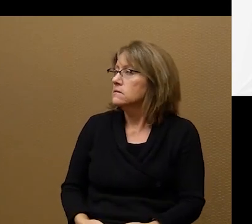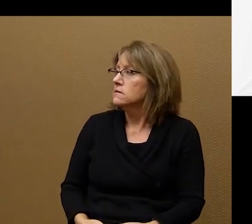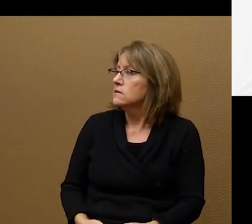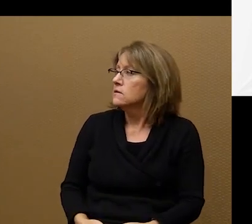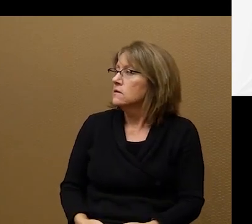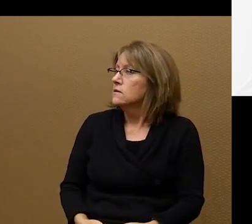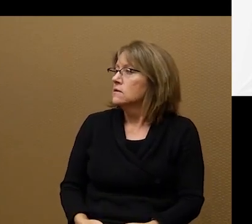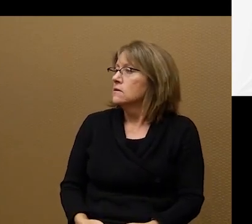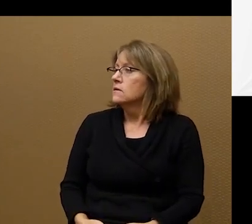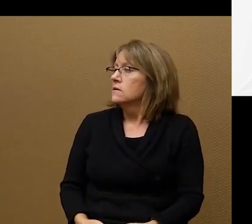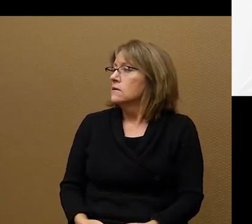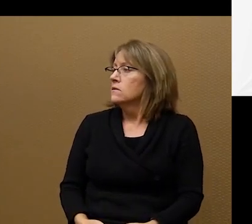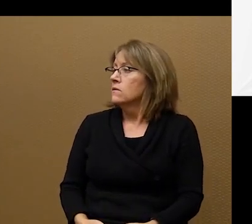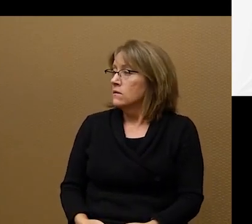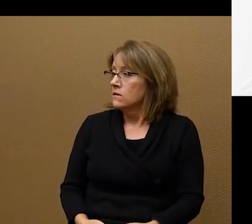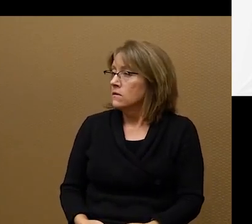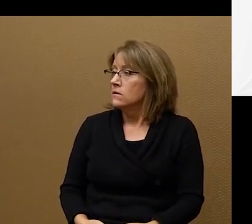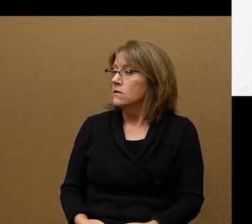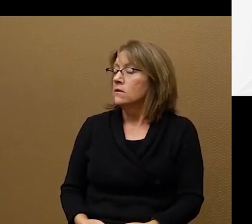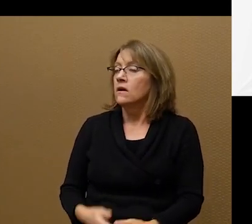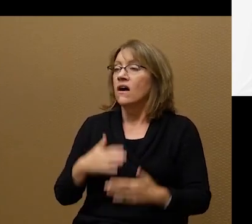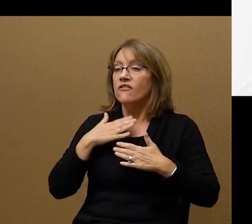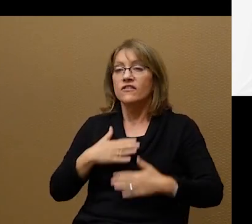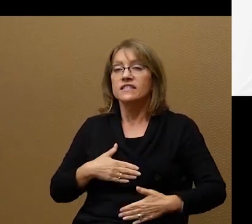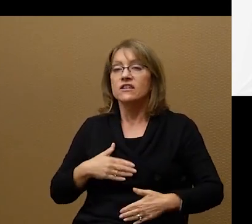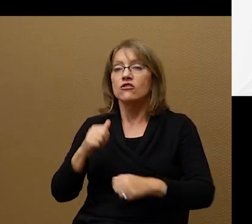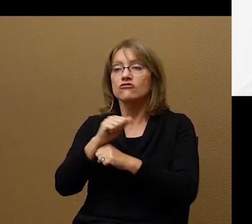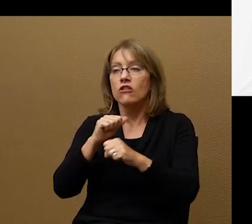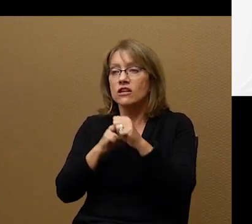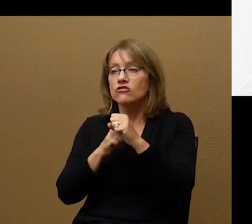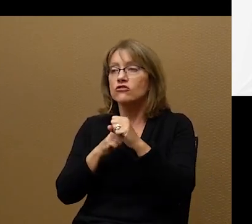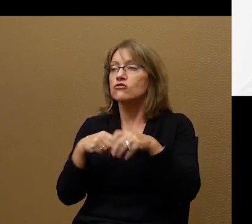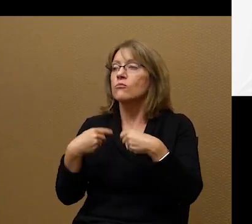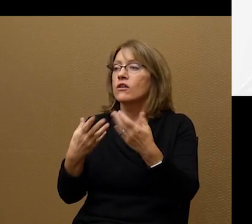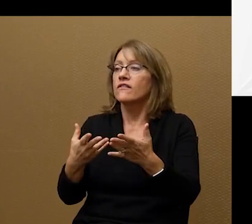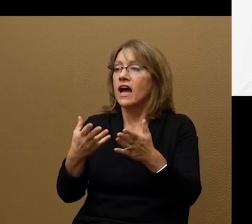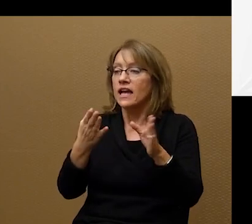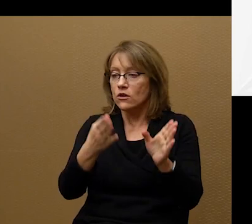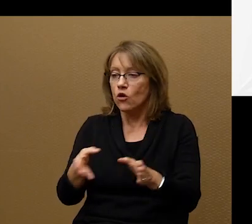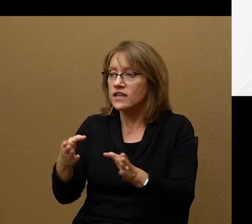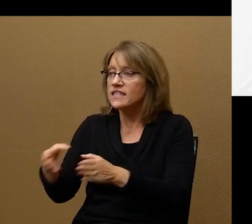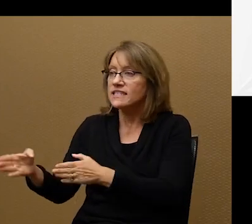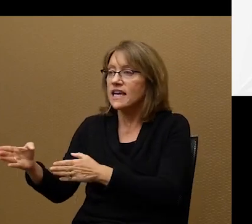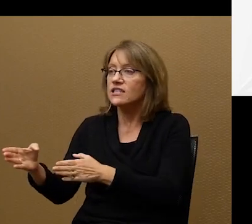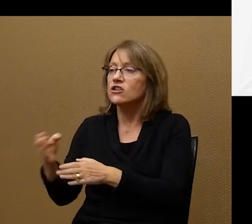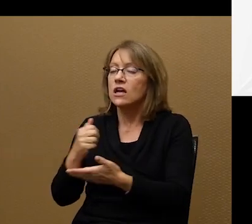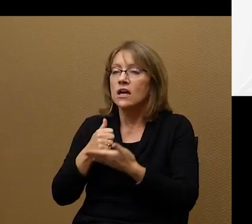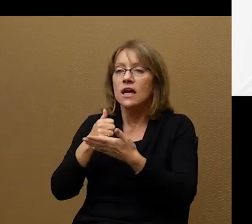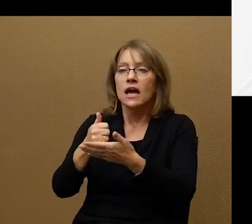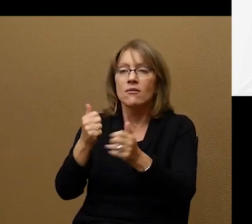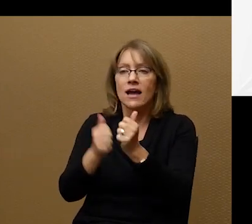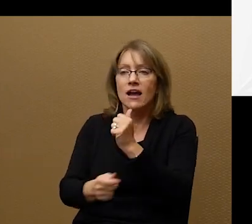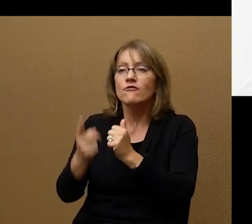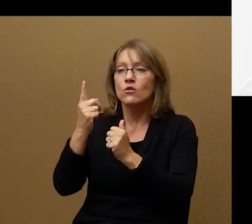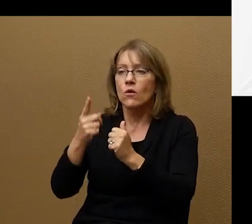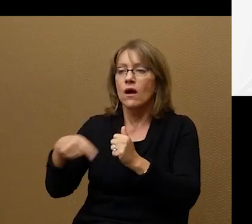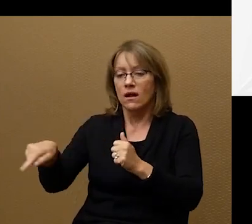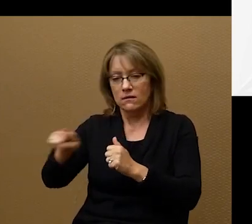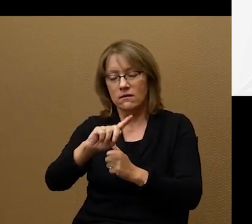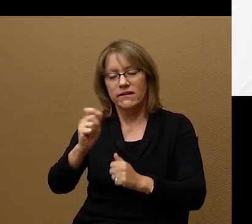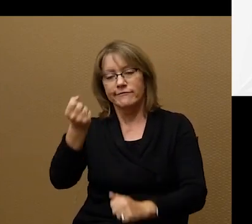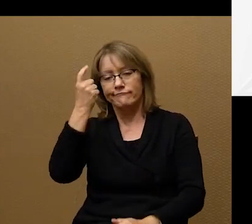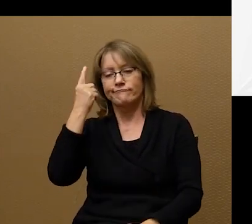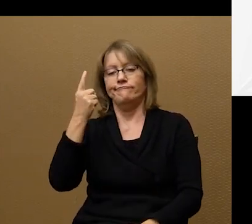So why physical structures? It provides organization. It helps everybody understand